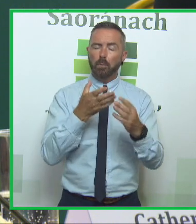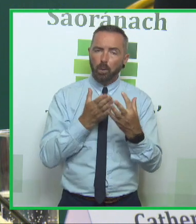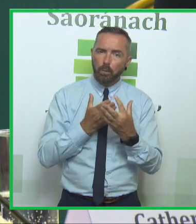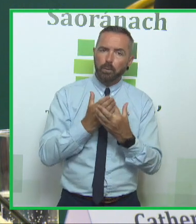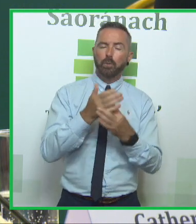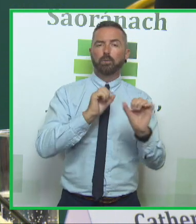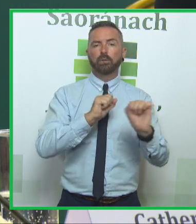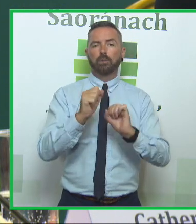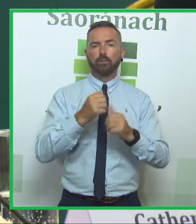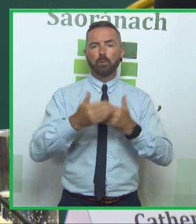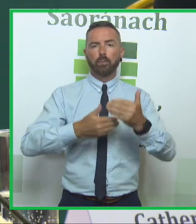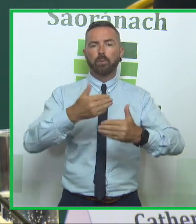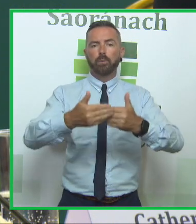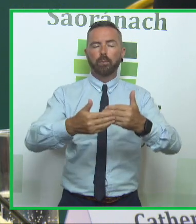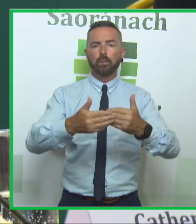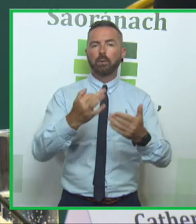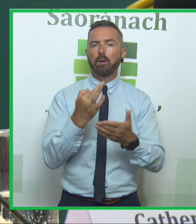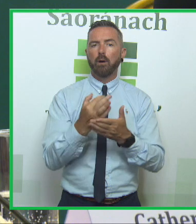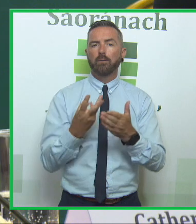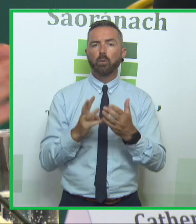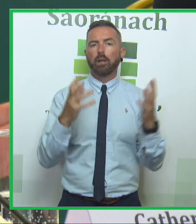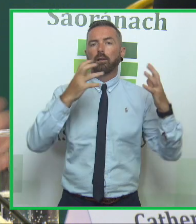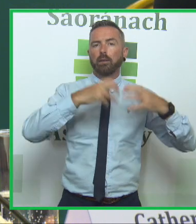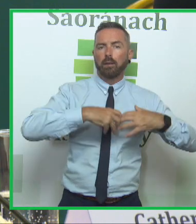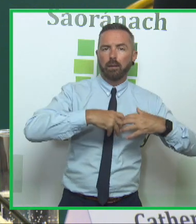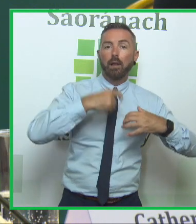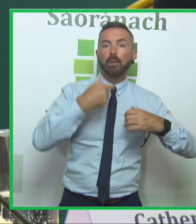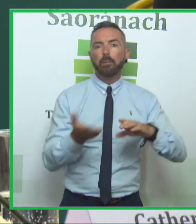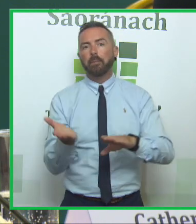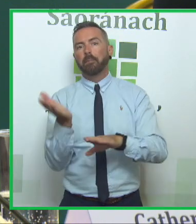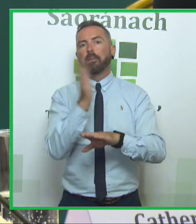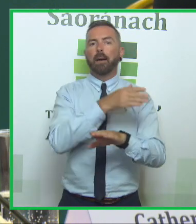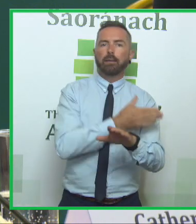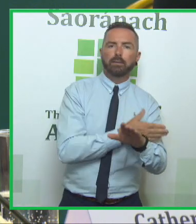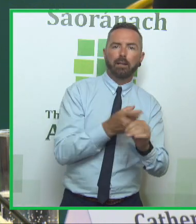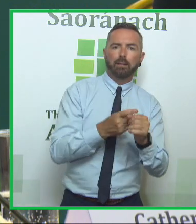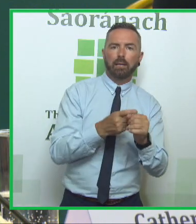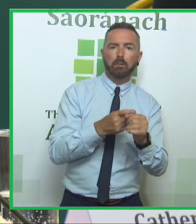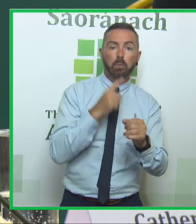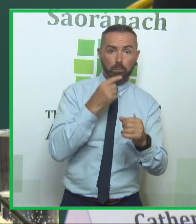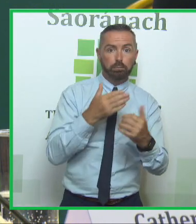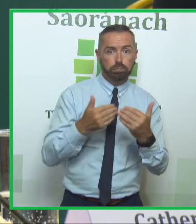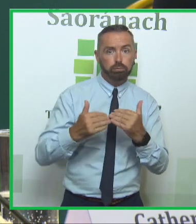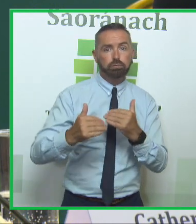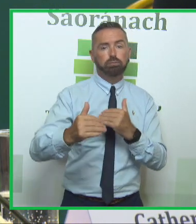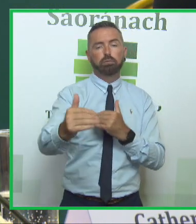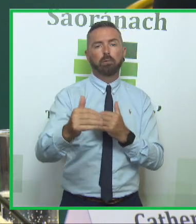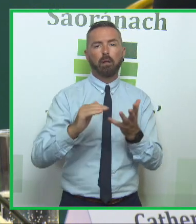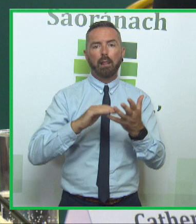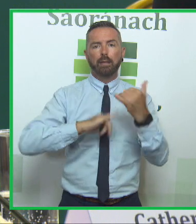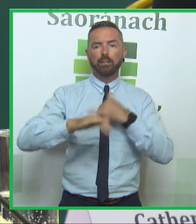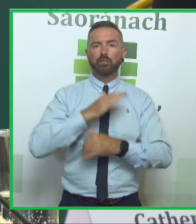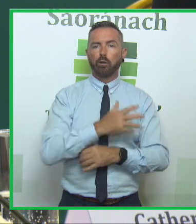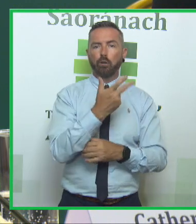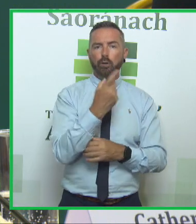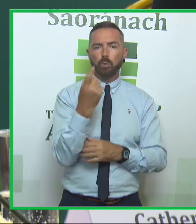the services. And occasionally they'll have a slip and then they're back to the start. So it'll depend, but generally last year it was only a